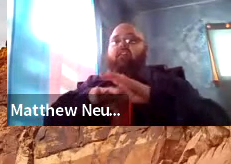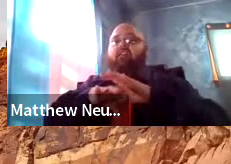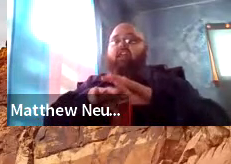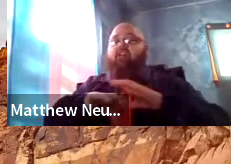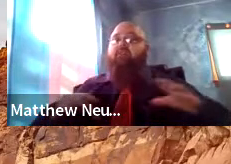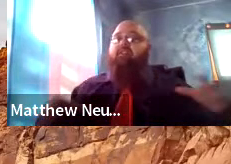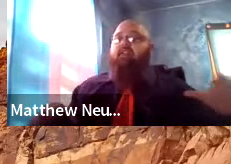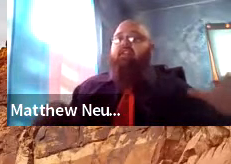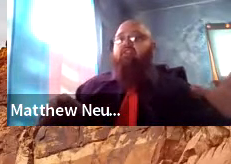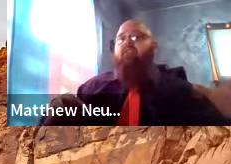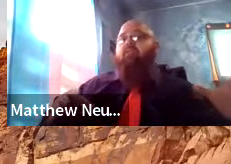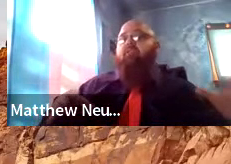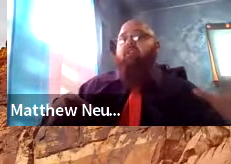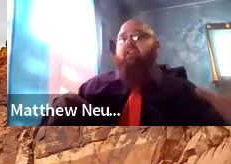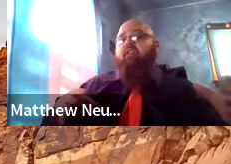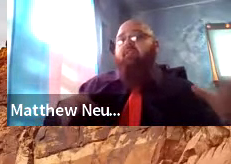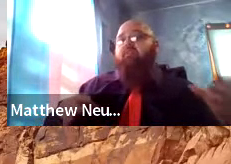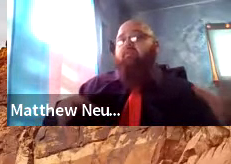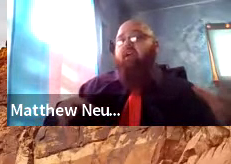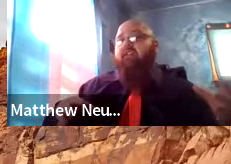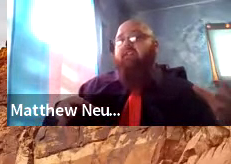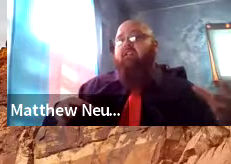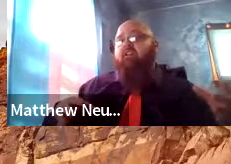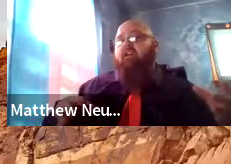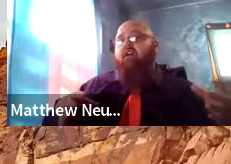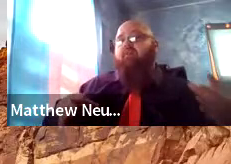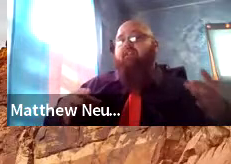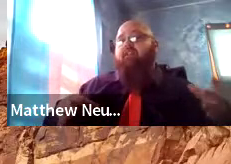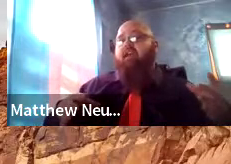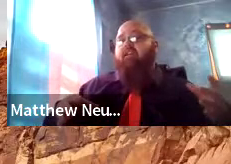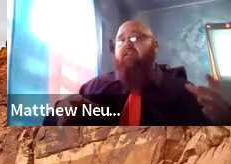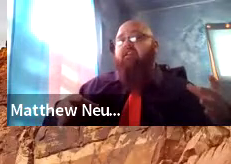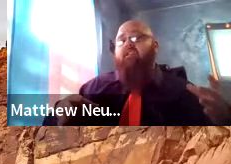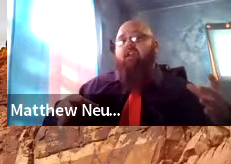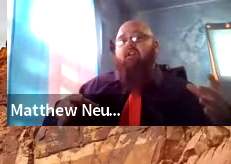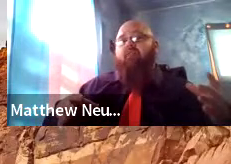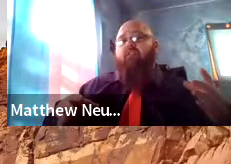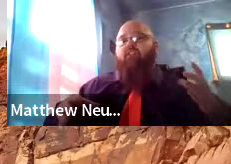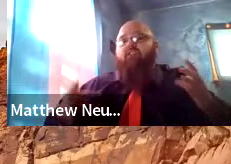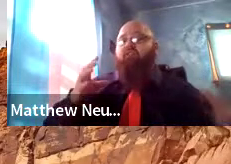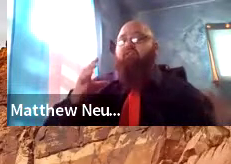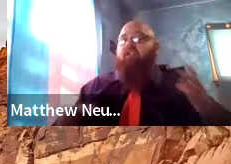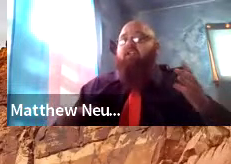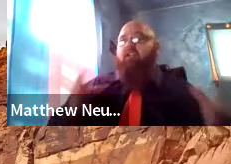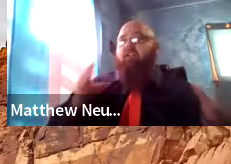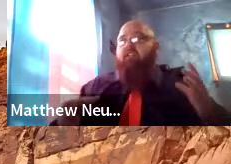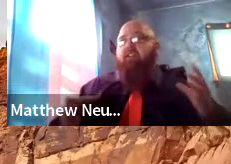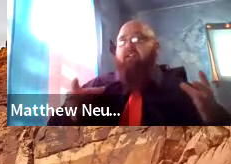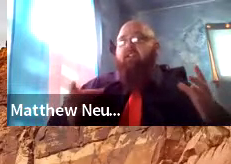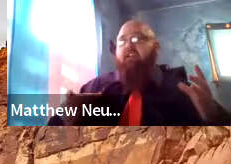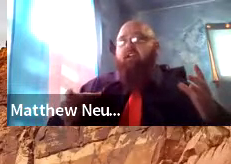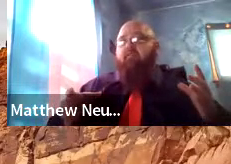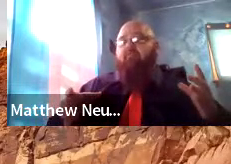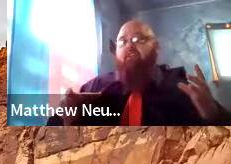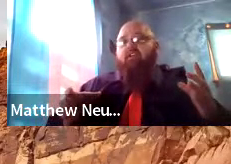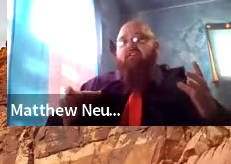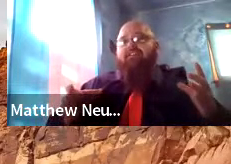divided the LGBTQ community in the Midwest in the 90s, which is very